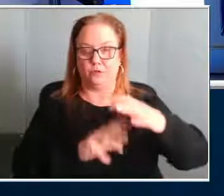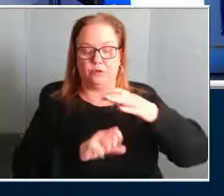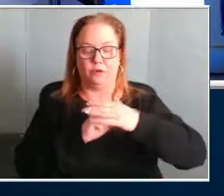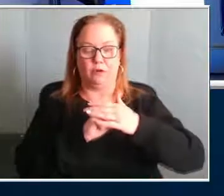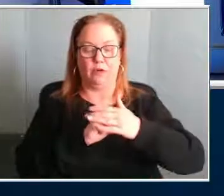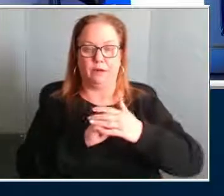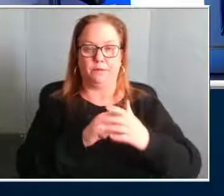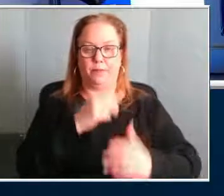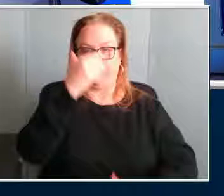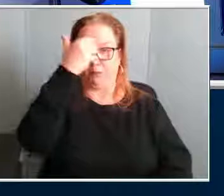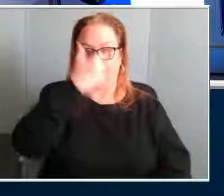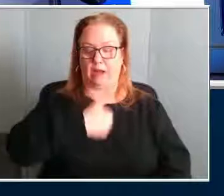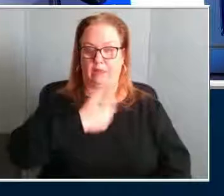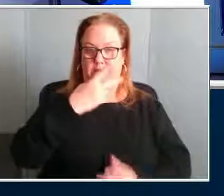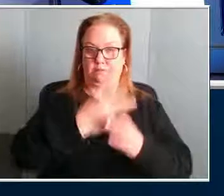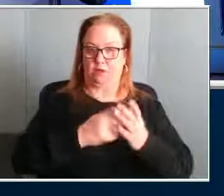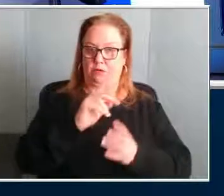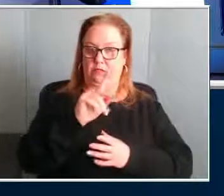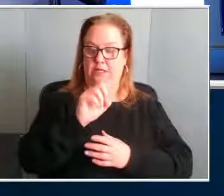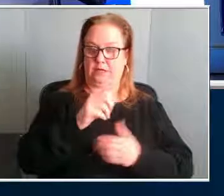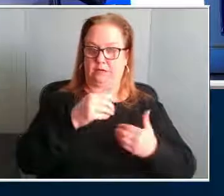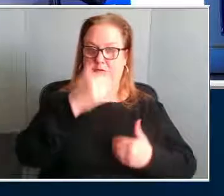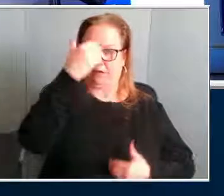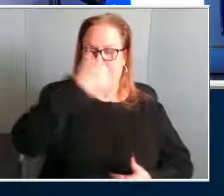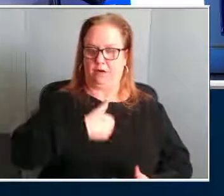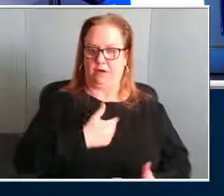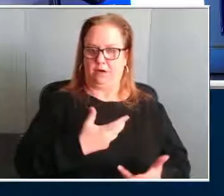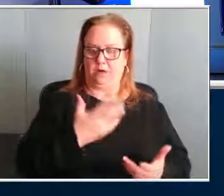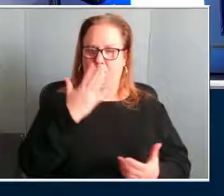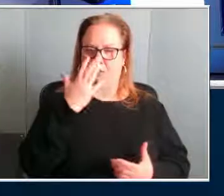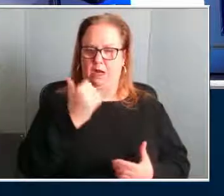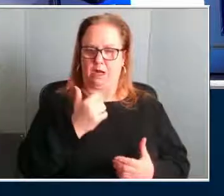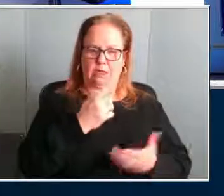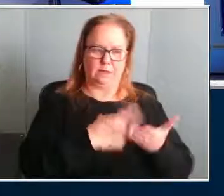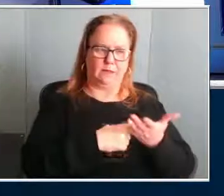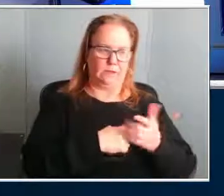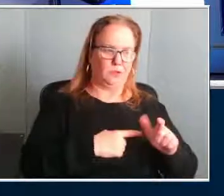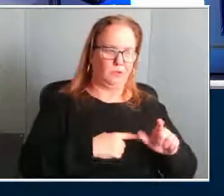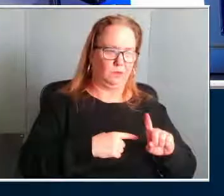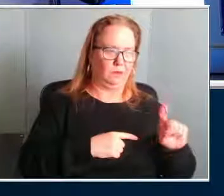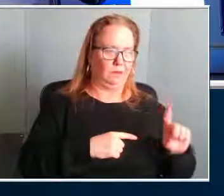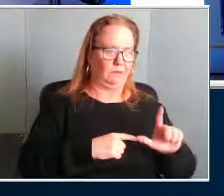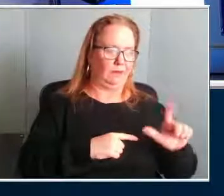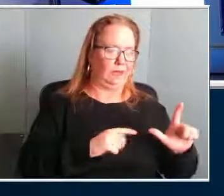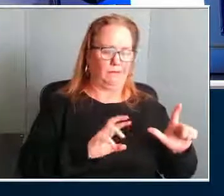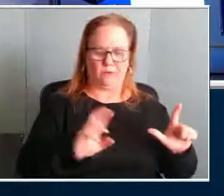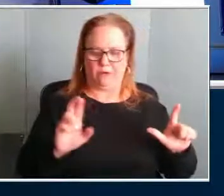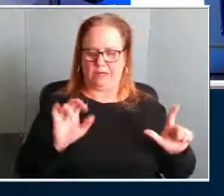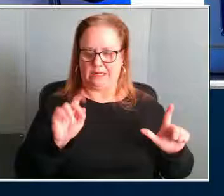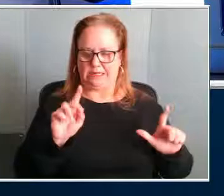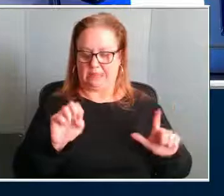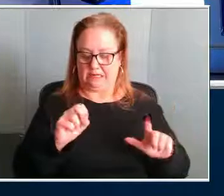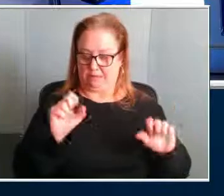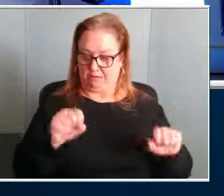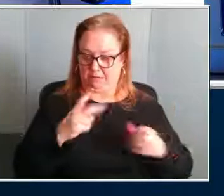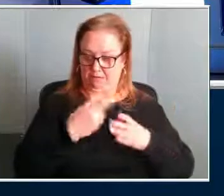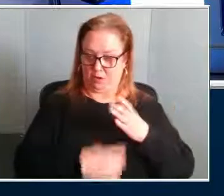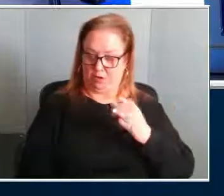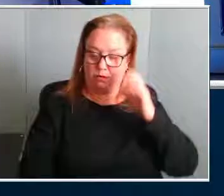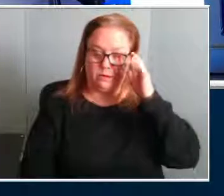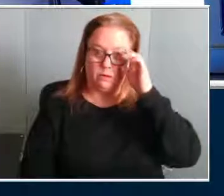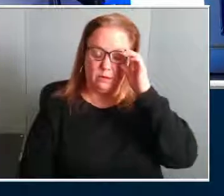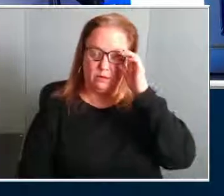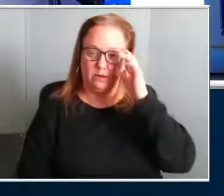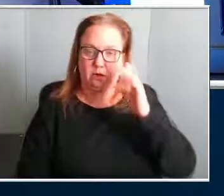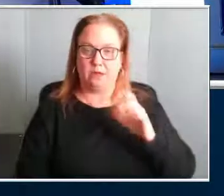paralysis to both sides of our body? Why or why not? Why sometimes just one half, and could it ever be both? Dr. Leitenberg. It